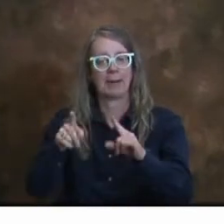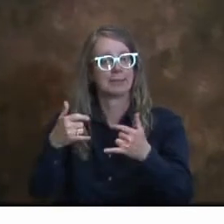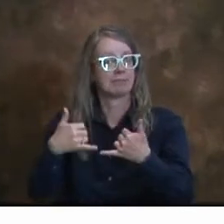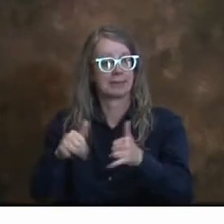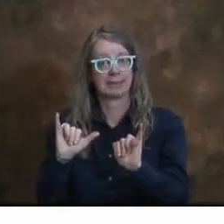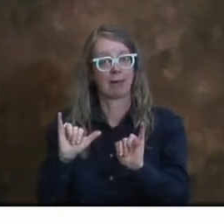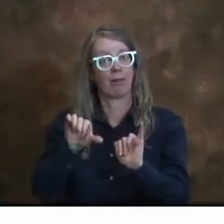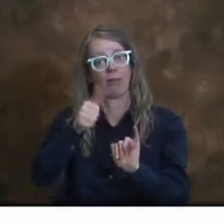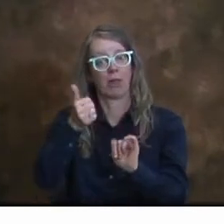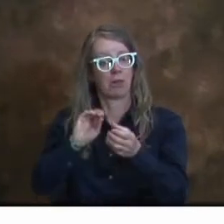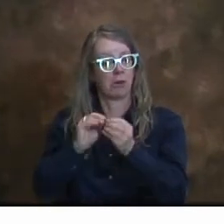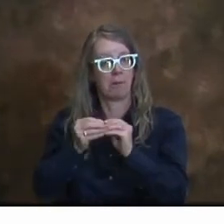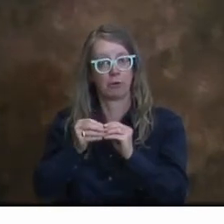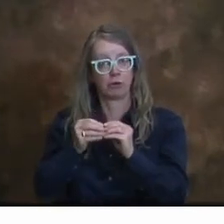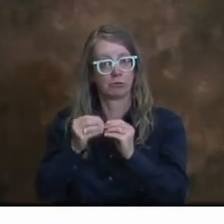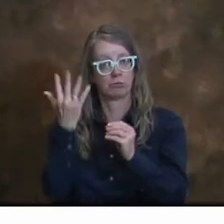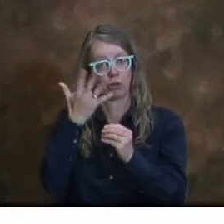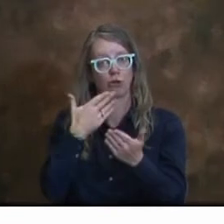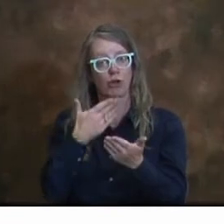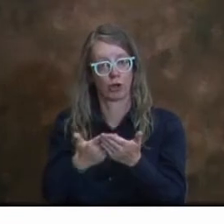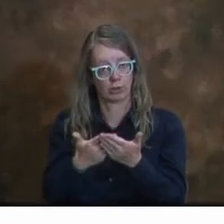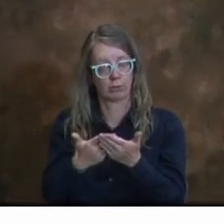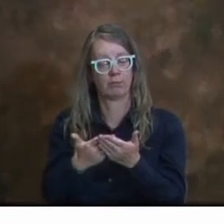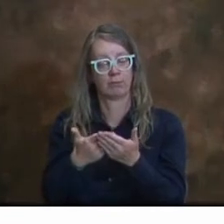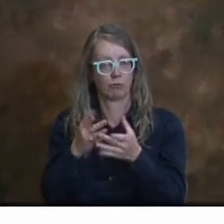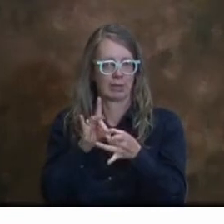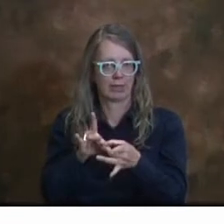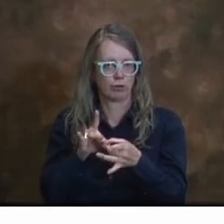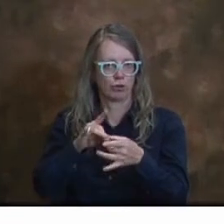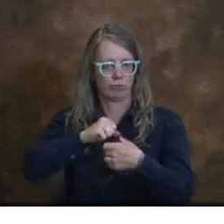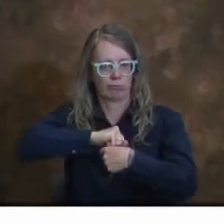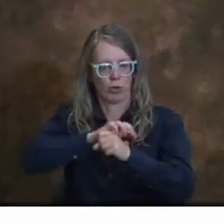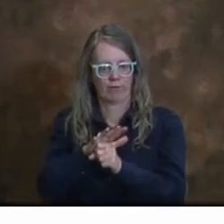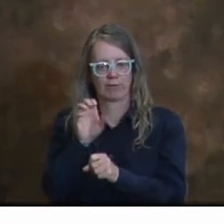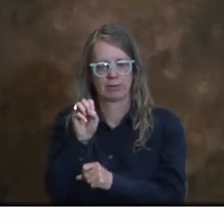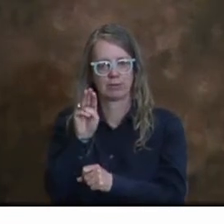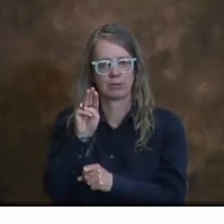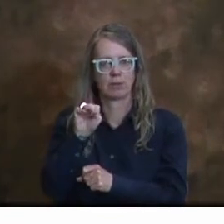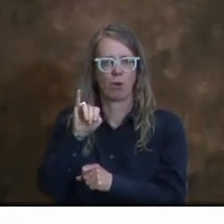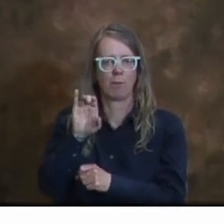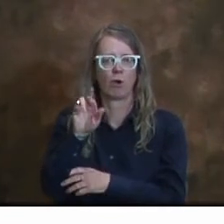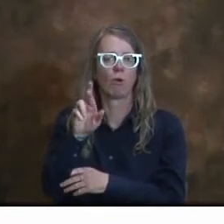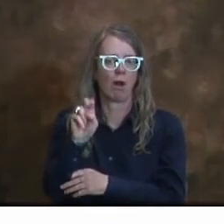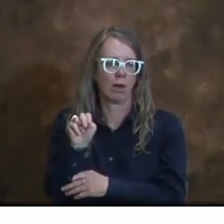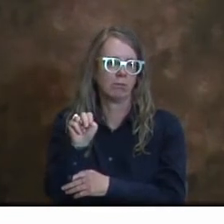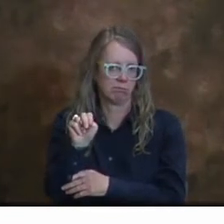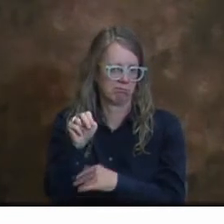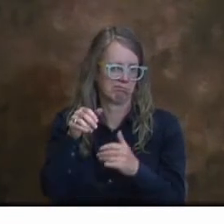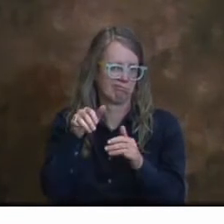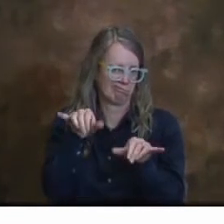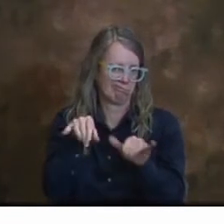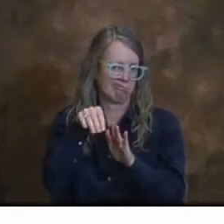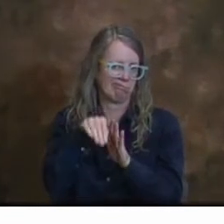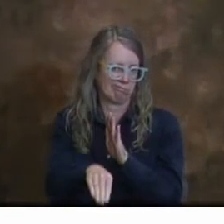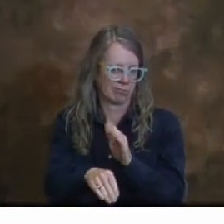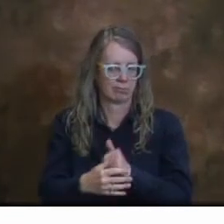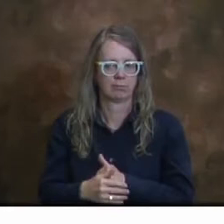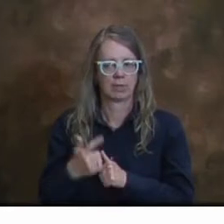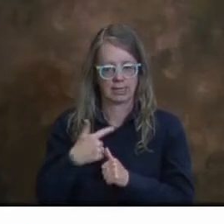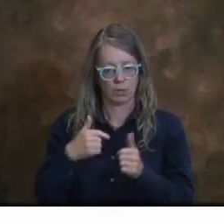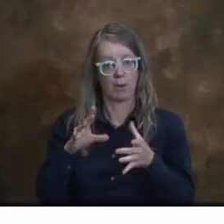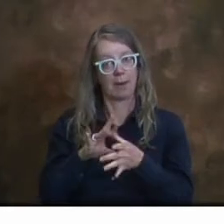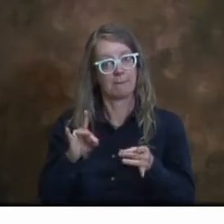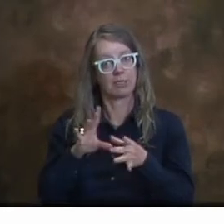trajectory in terms of the Omicron surge. As I have said previously, we have